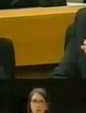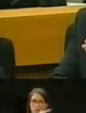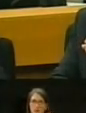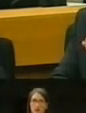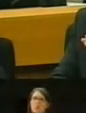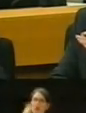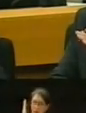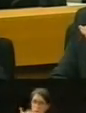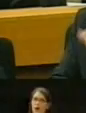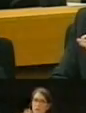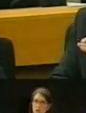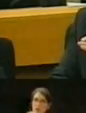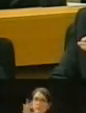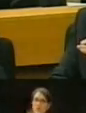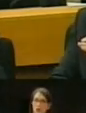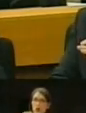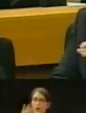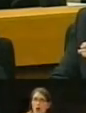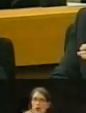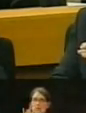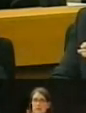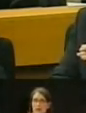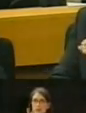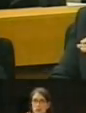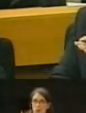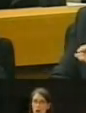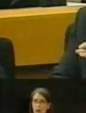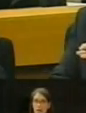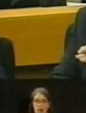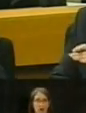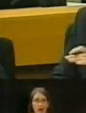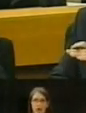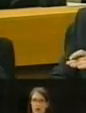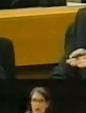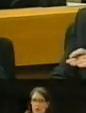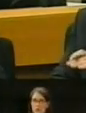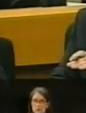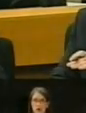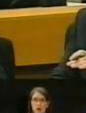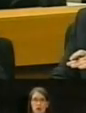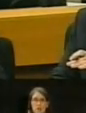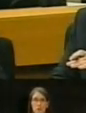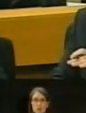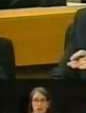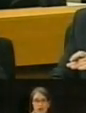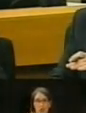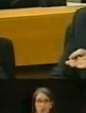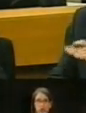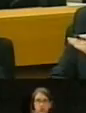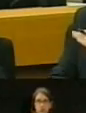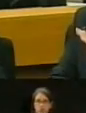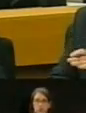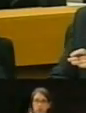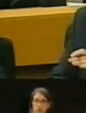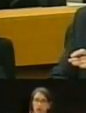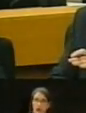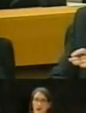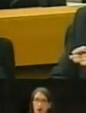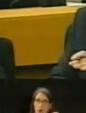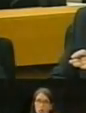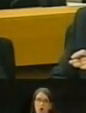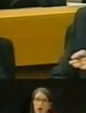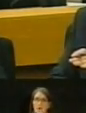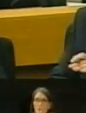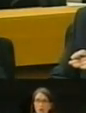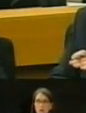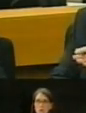I resent us sitting up here and trying to circumvent our Constitution. Now, we could say a